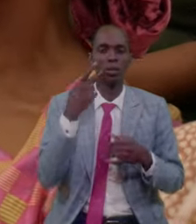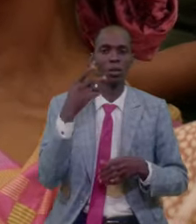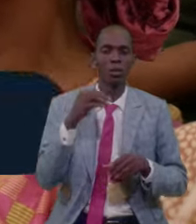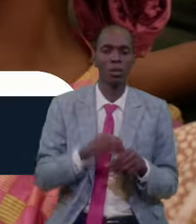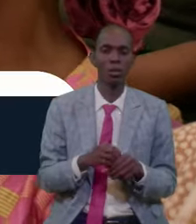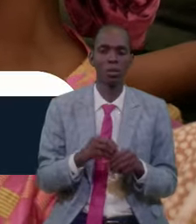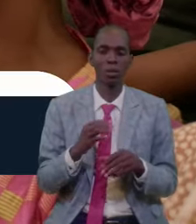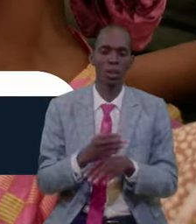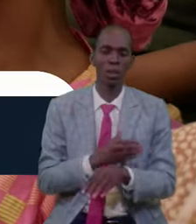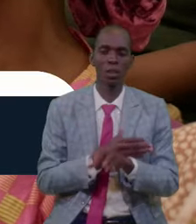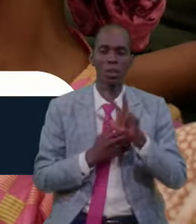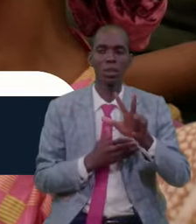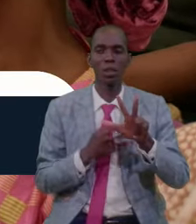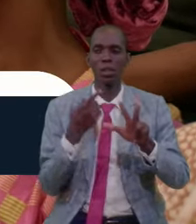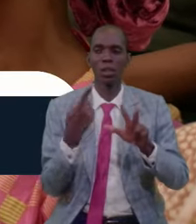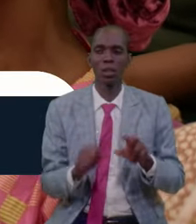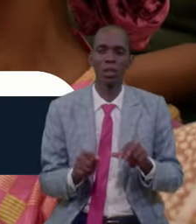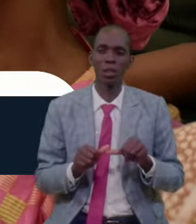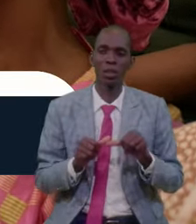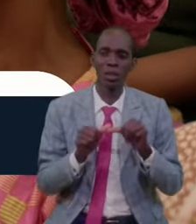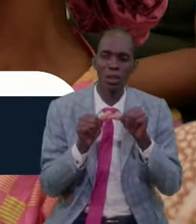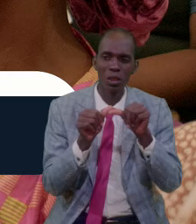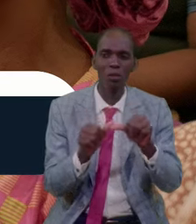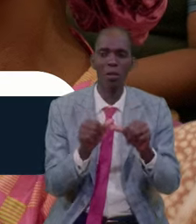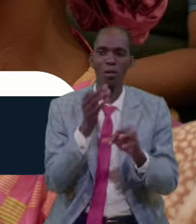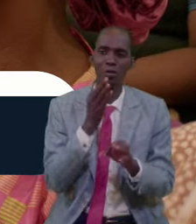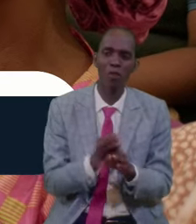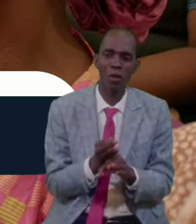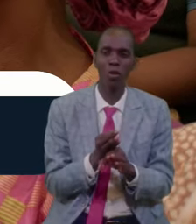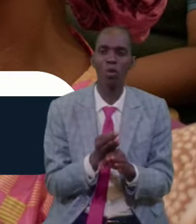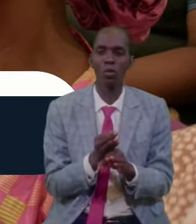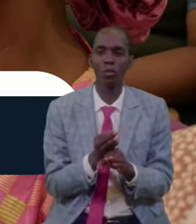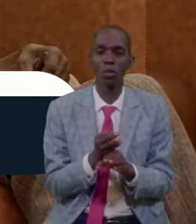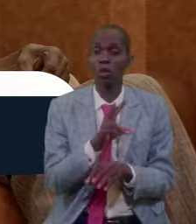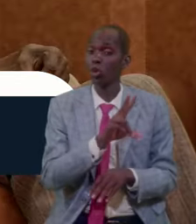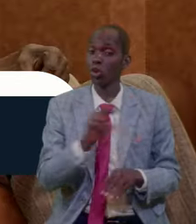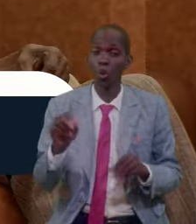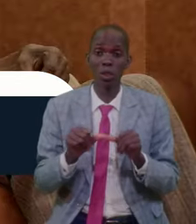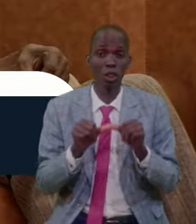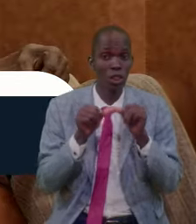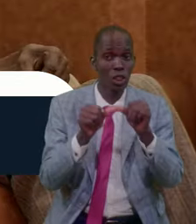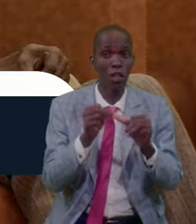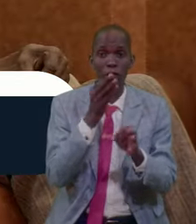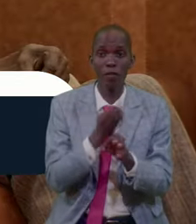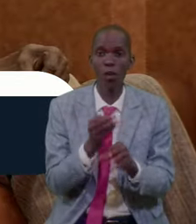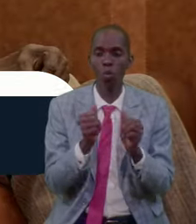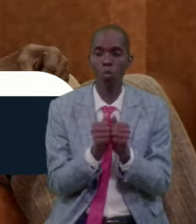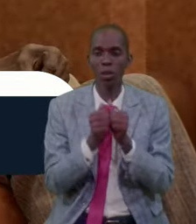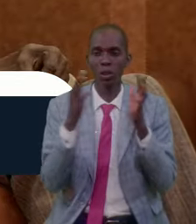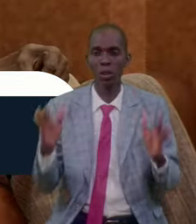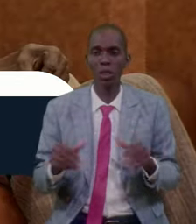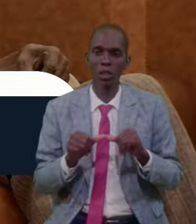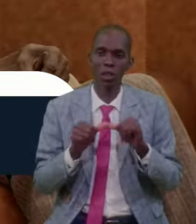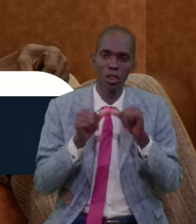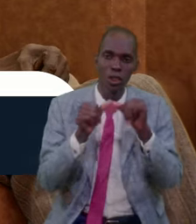steadfast faith. Without no steadfast faith, without steady fruit. If